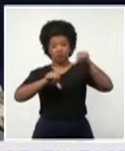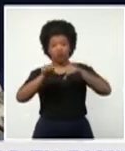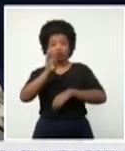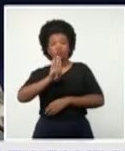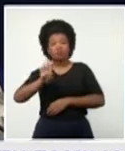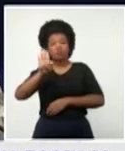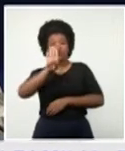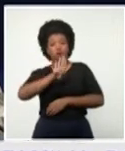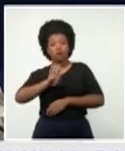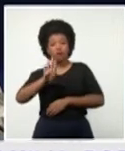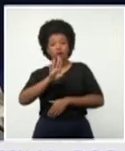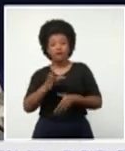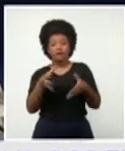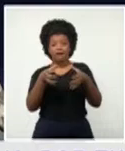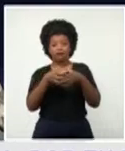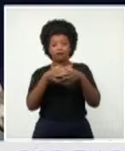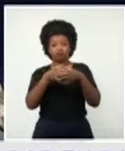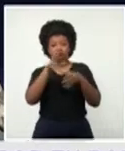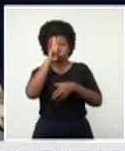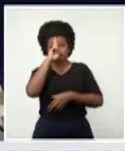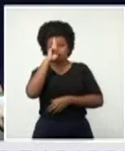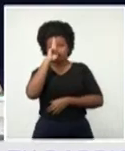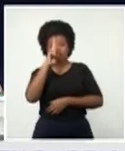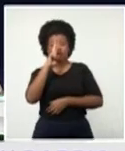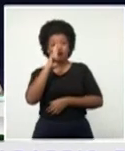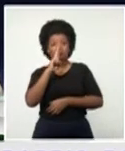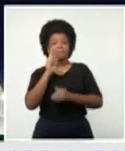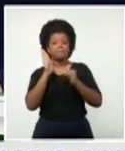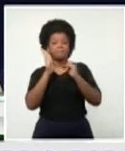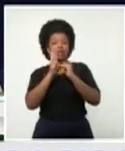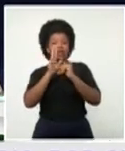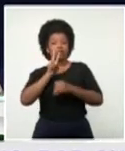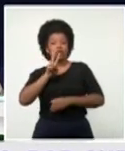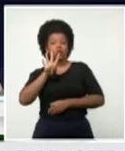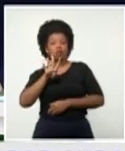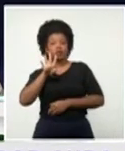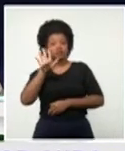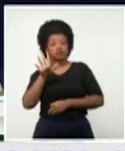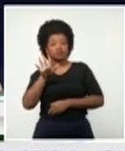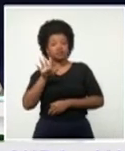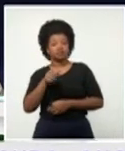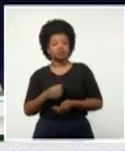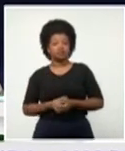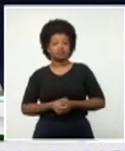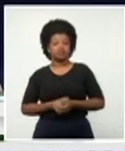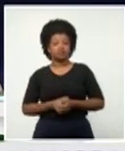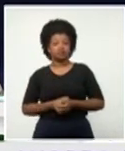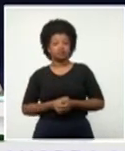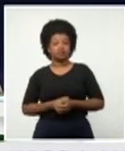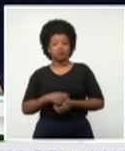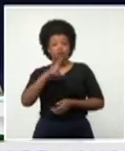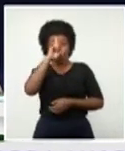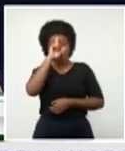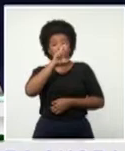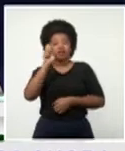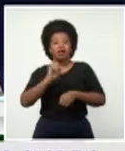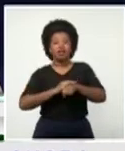2,496 samples. In the Molecular Biology Laboratory of the Pedro Curie Institute,